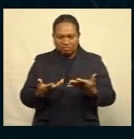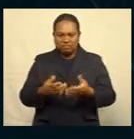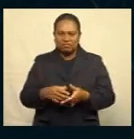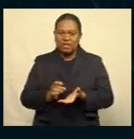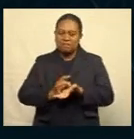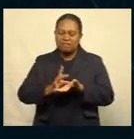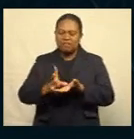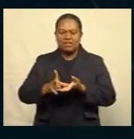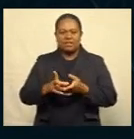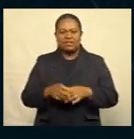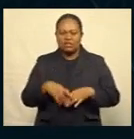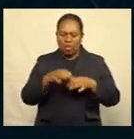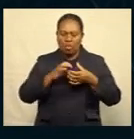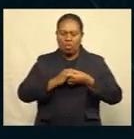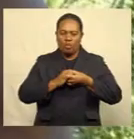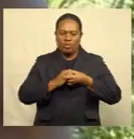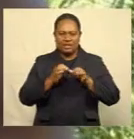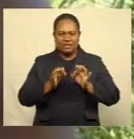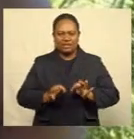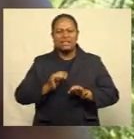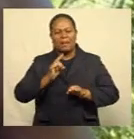may get a second chance.